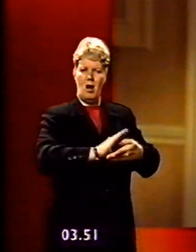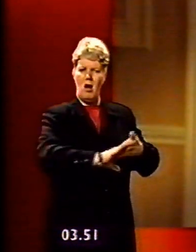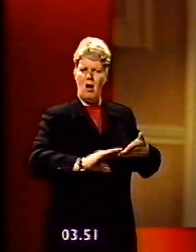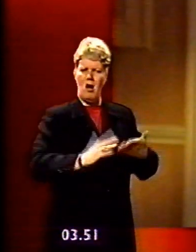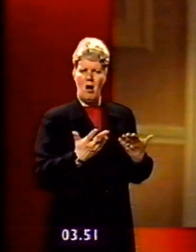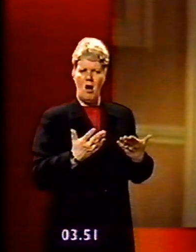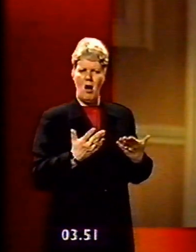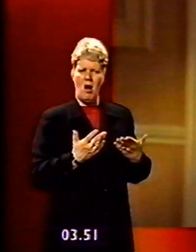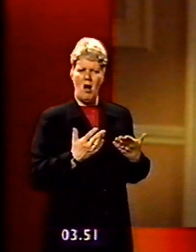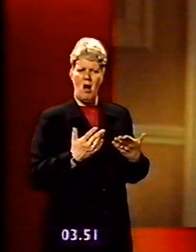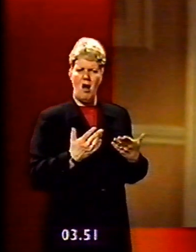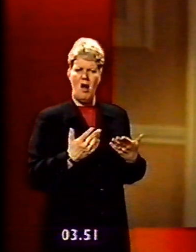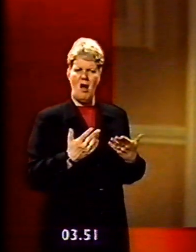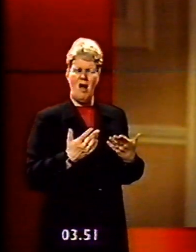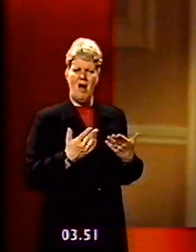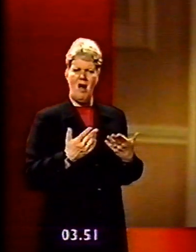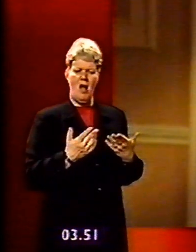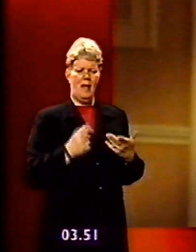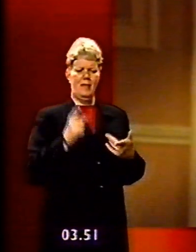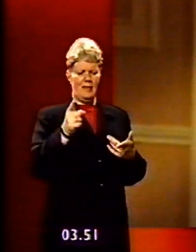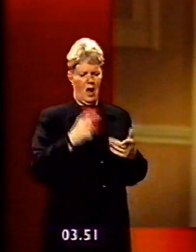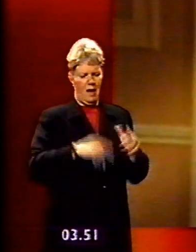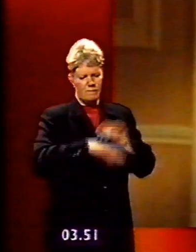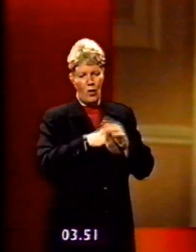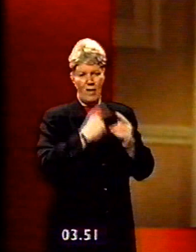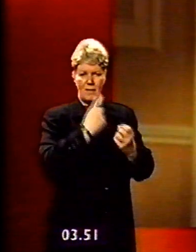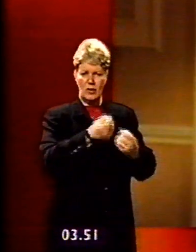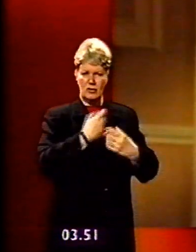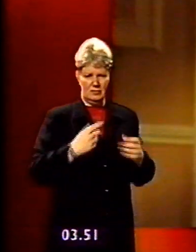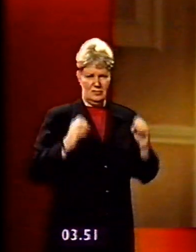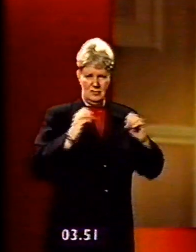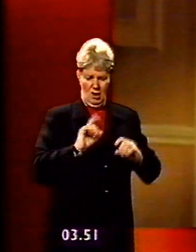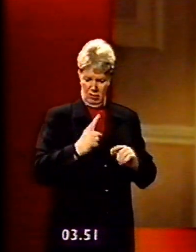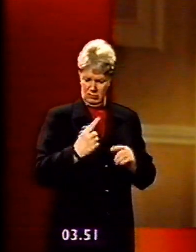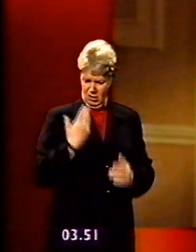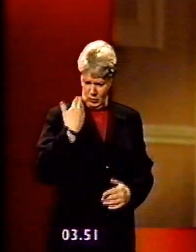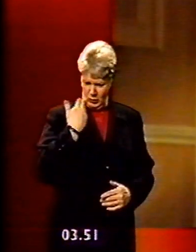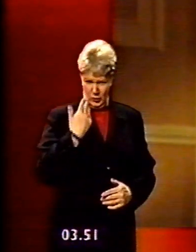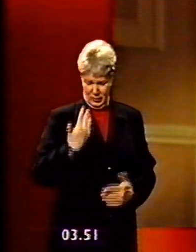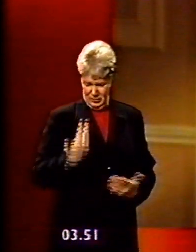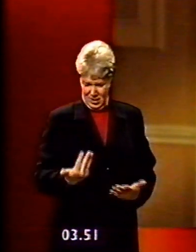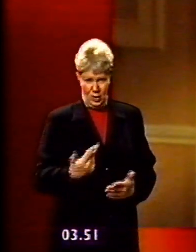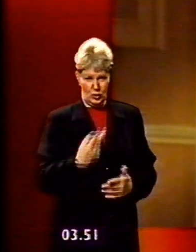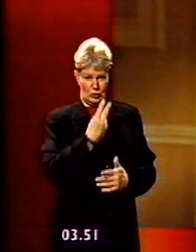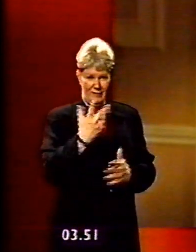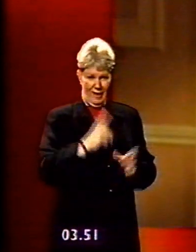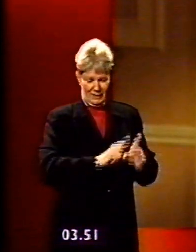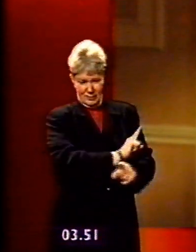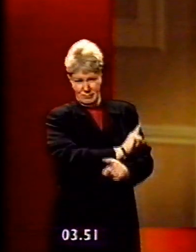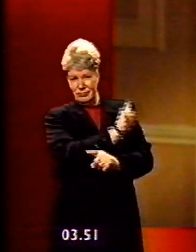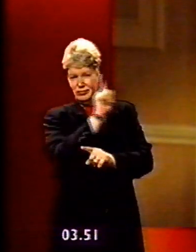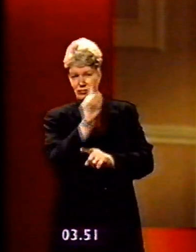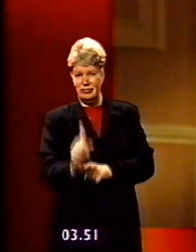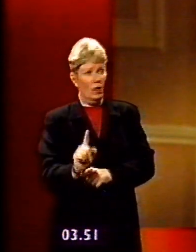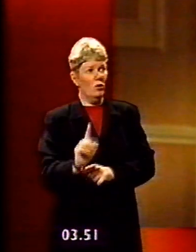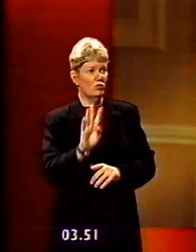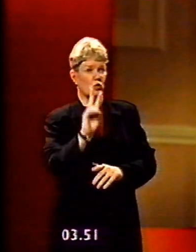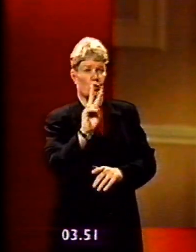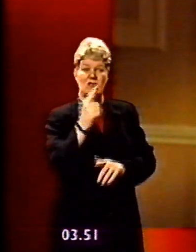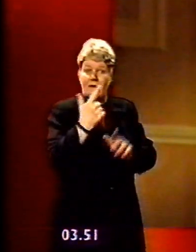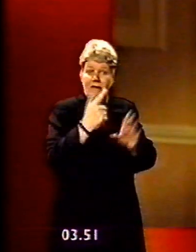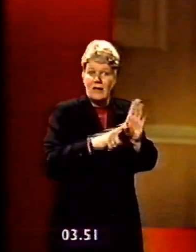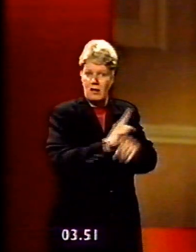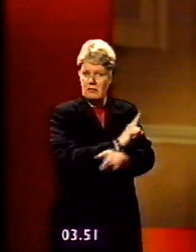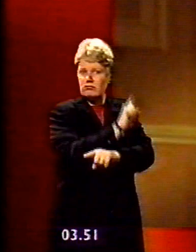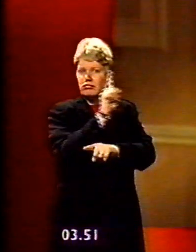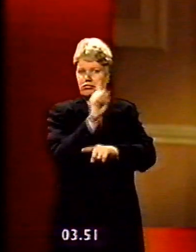They didn't take the cover off that information until now, 25 years after, 27 years after the